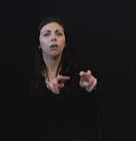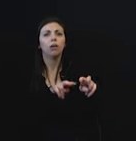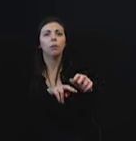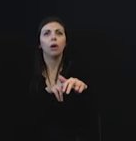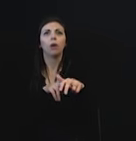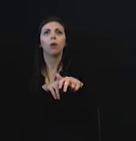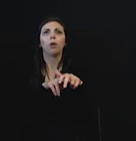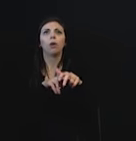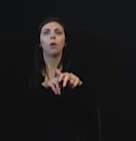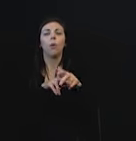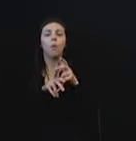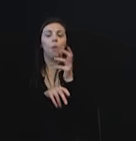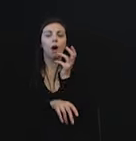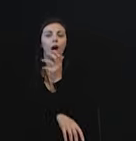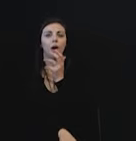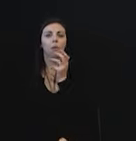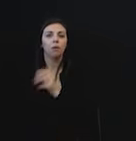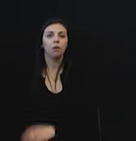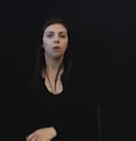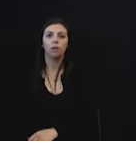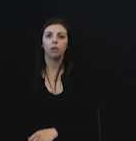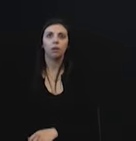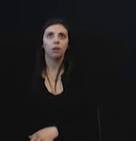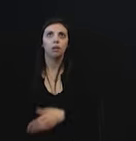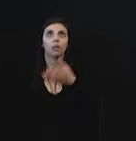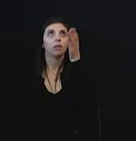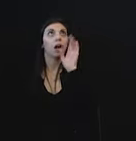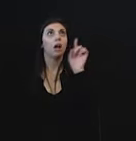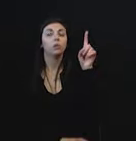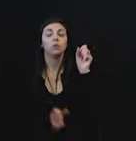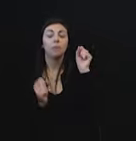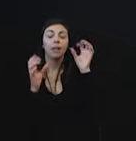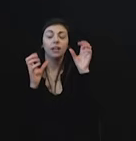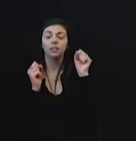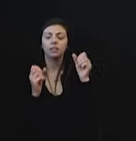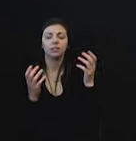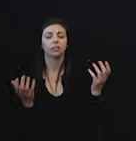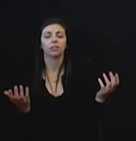and go, "Wow, God, you are amazing."